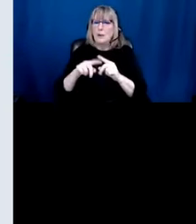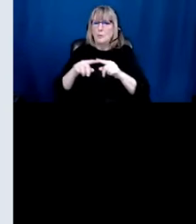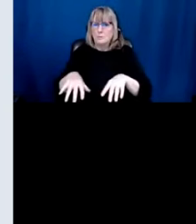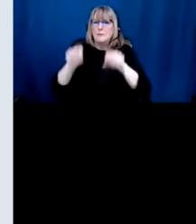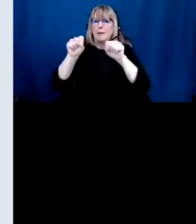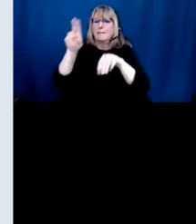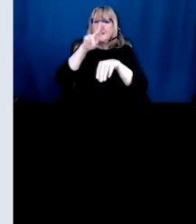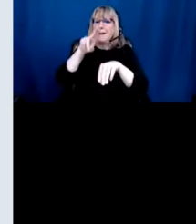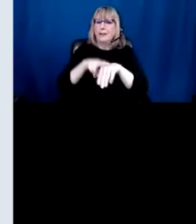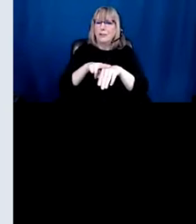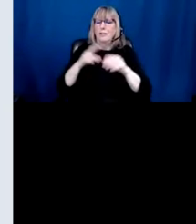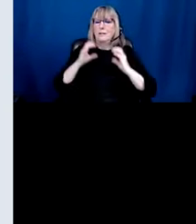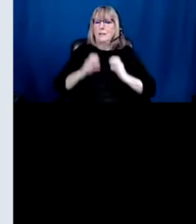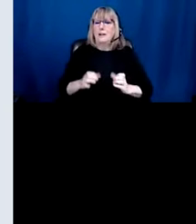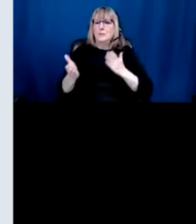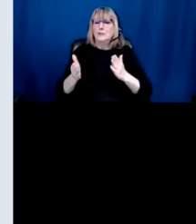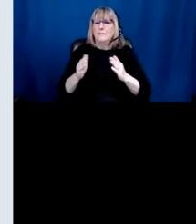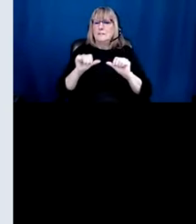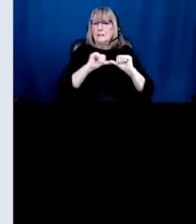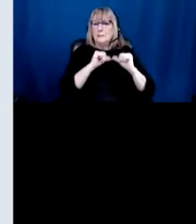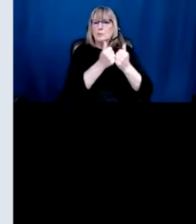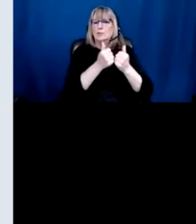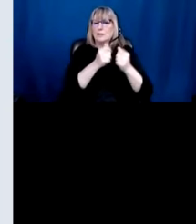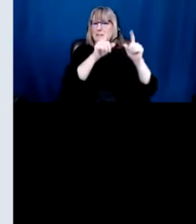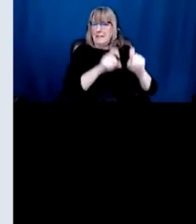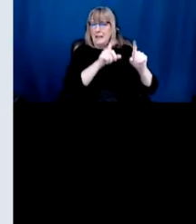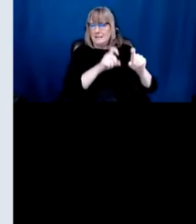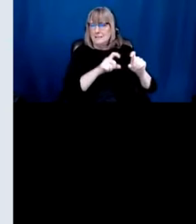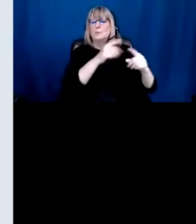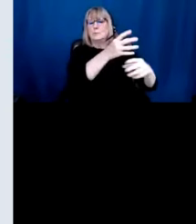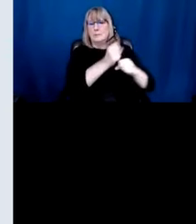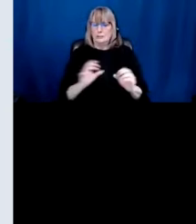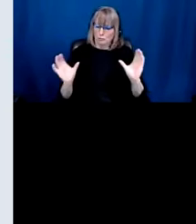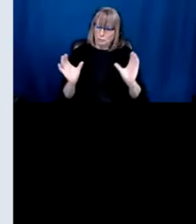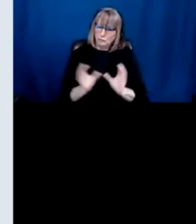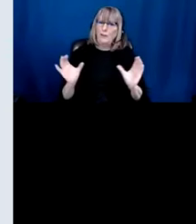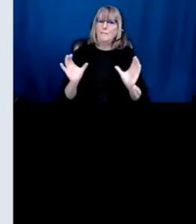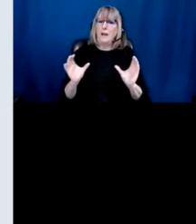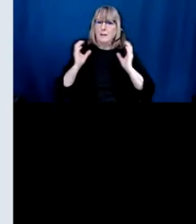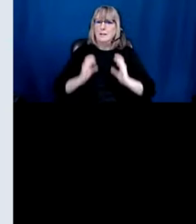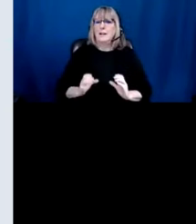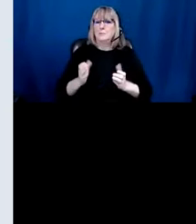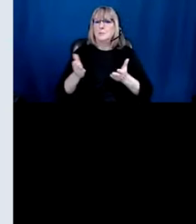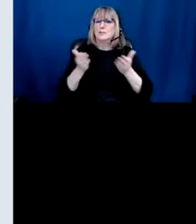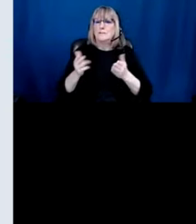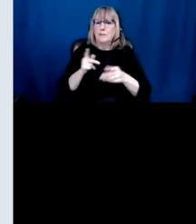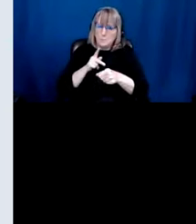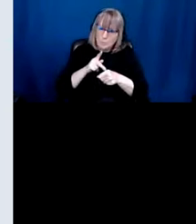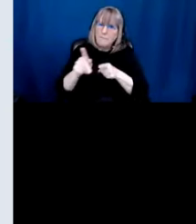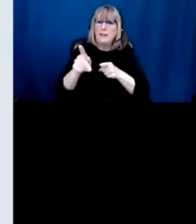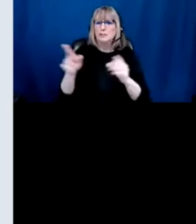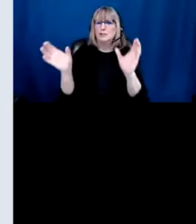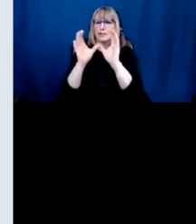Customer Service Association examination to obtain their Certified Customer Service Professional